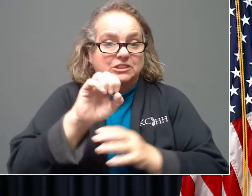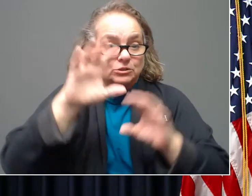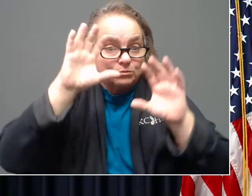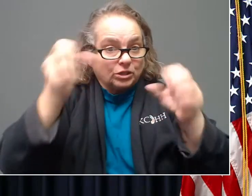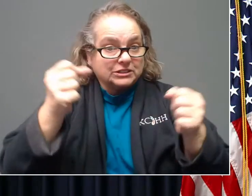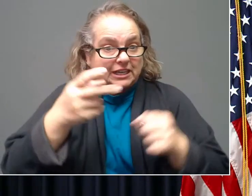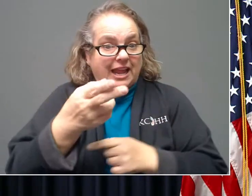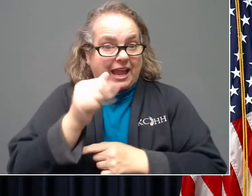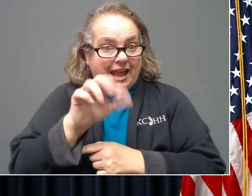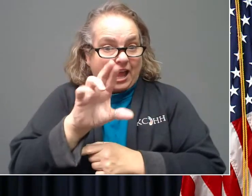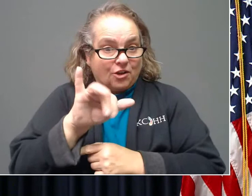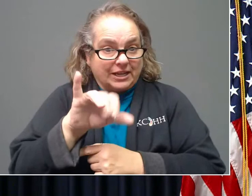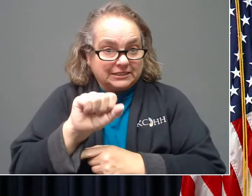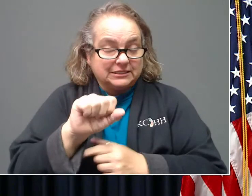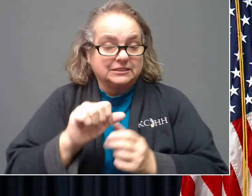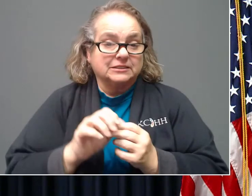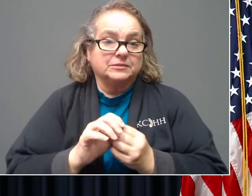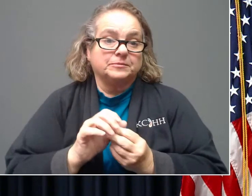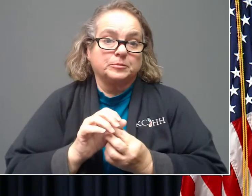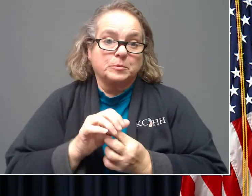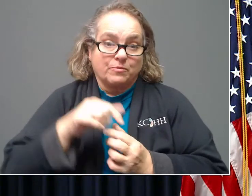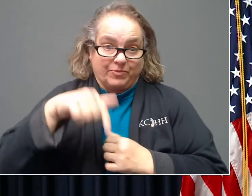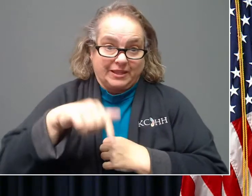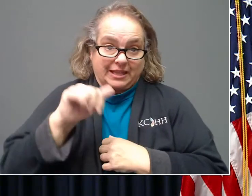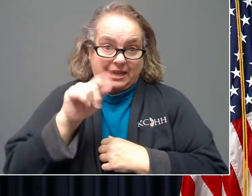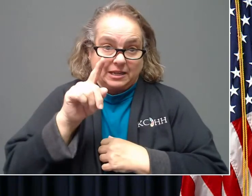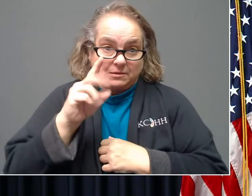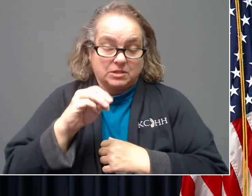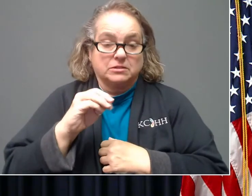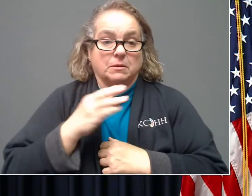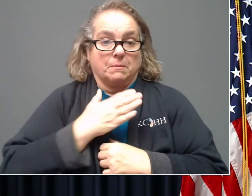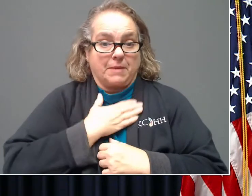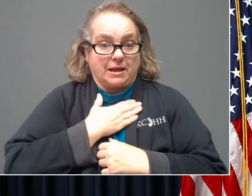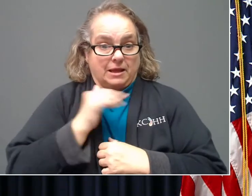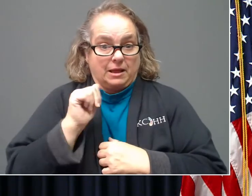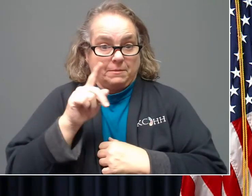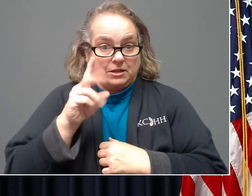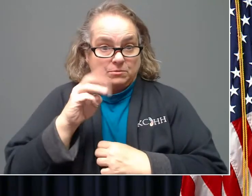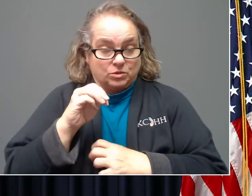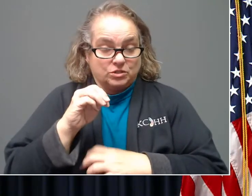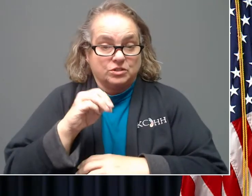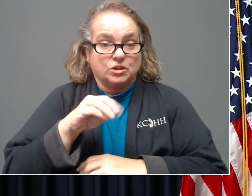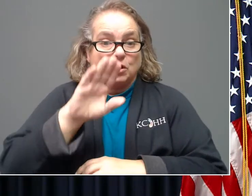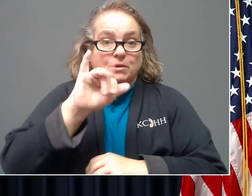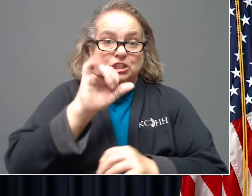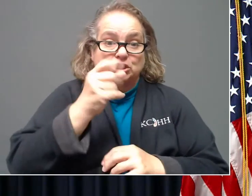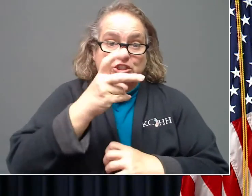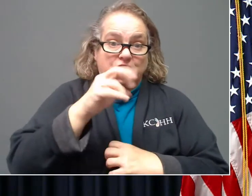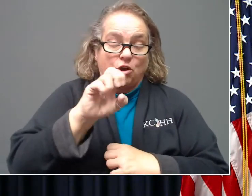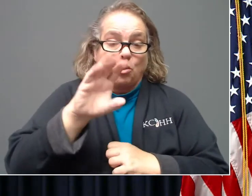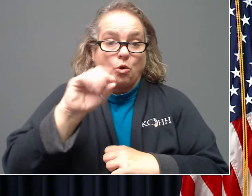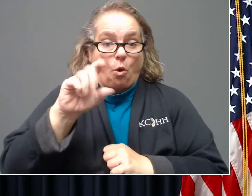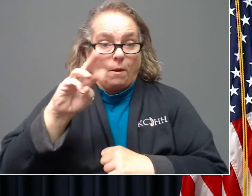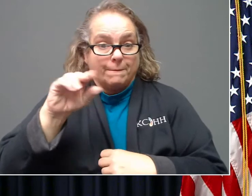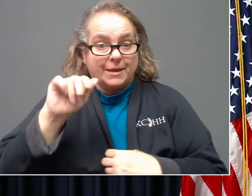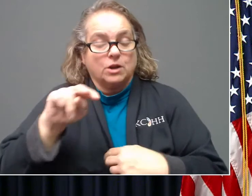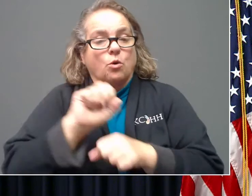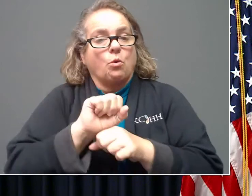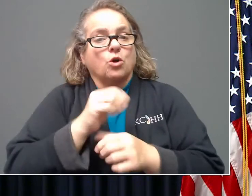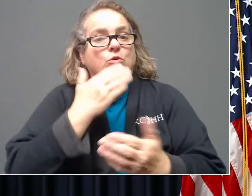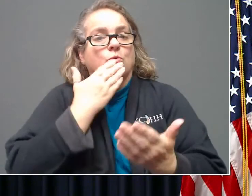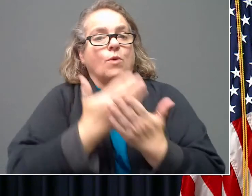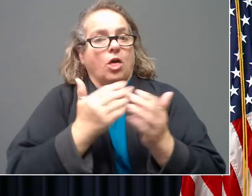This administration, my administration, the Beshear Coleman administration, worked well with the last